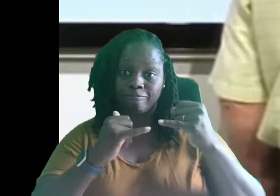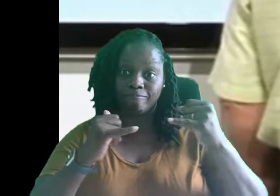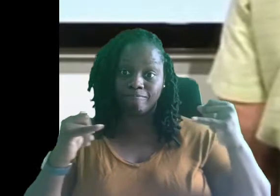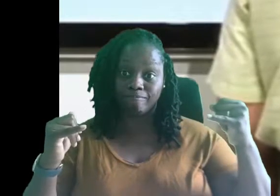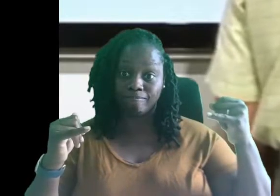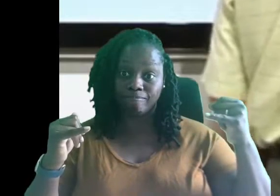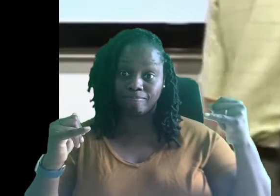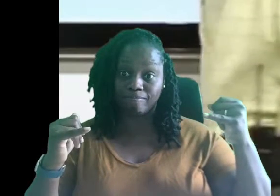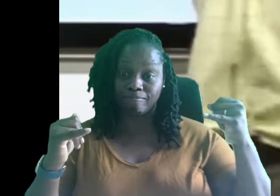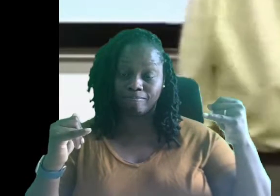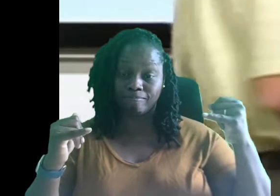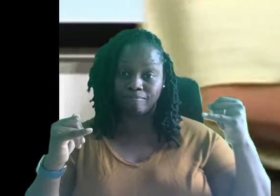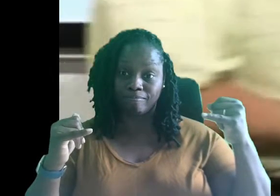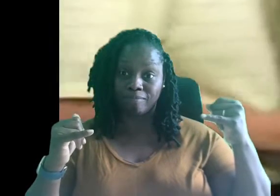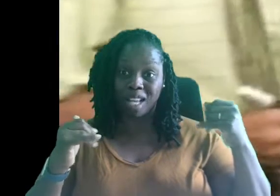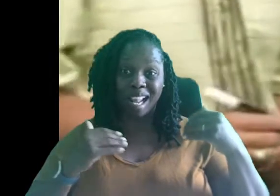line.